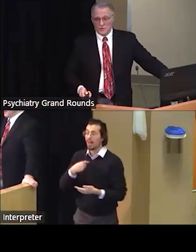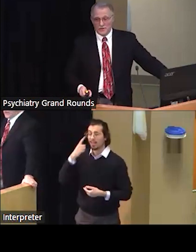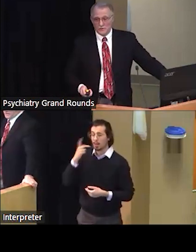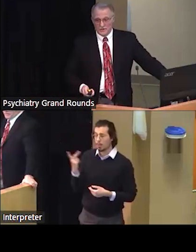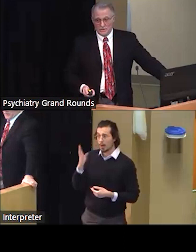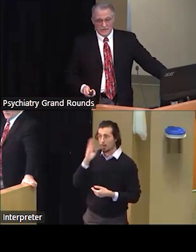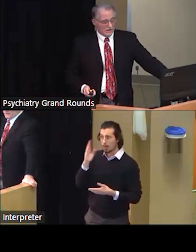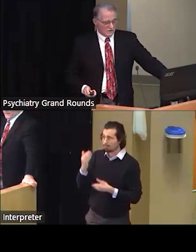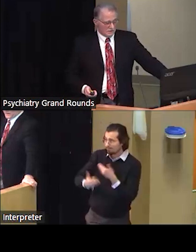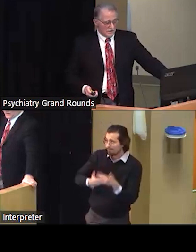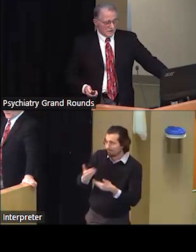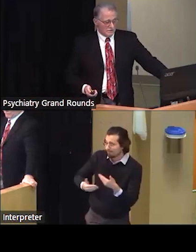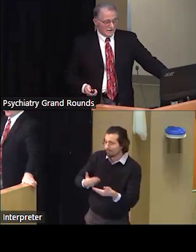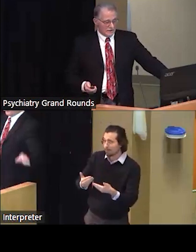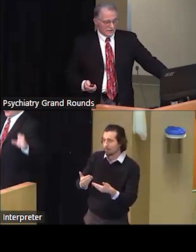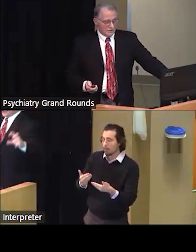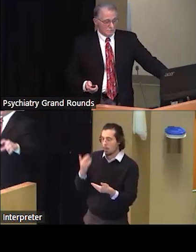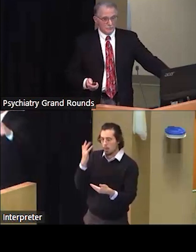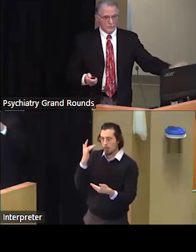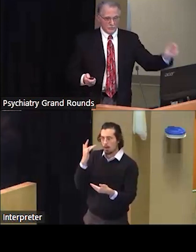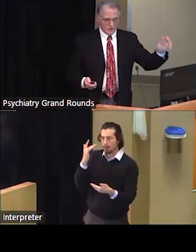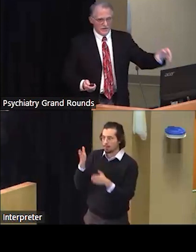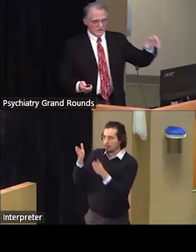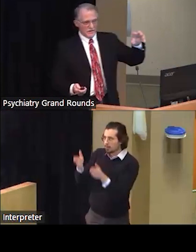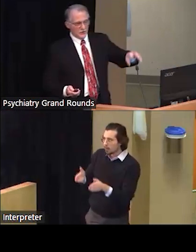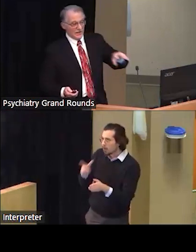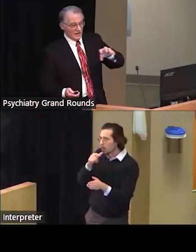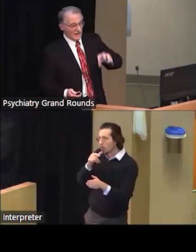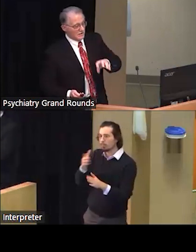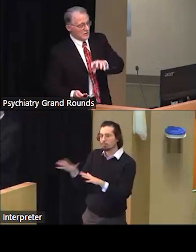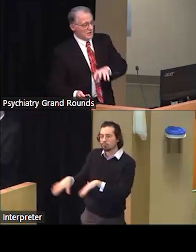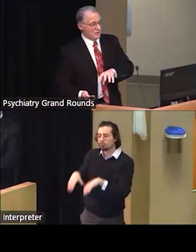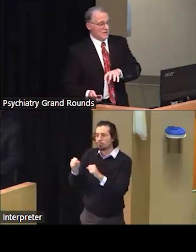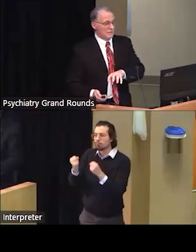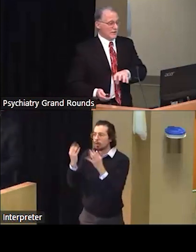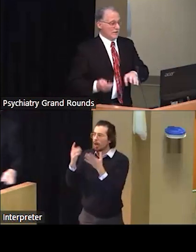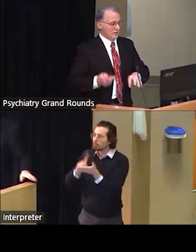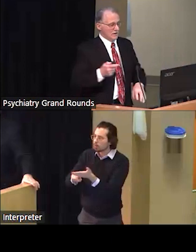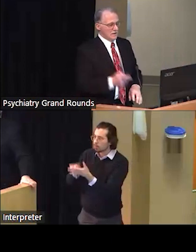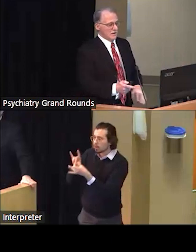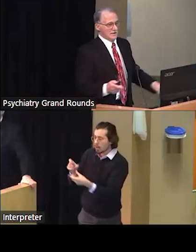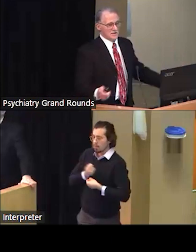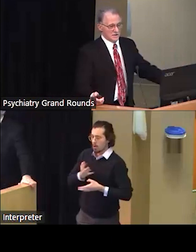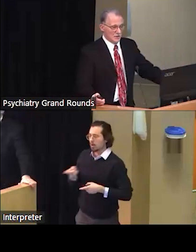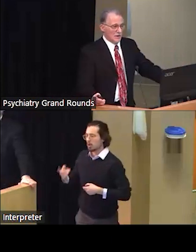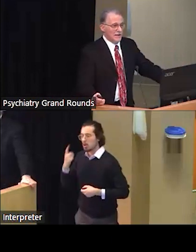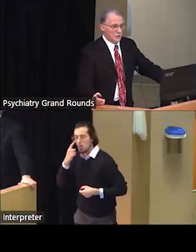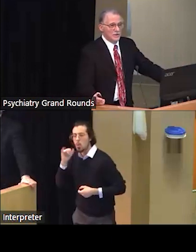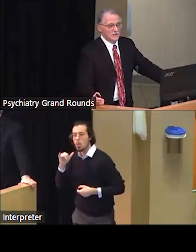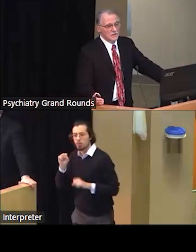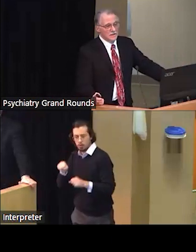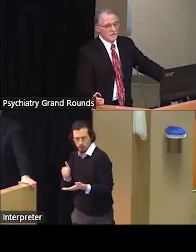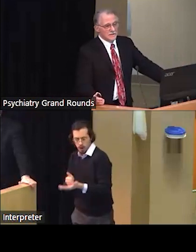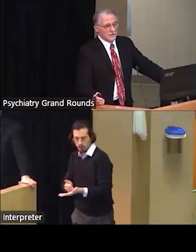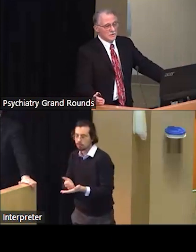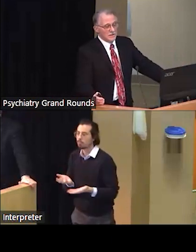go somewhere with it because of the fact person that's been doing a lot of the research in burnout sees this as a way to help